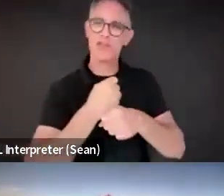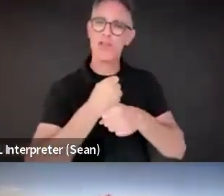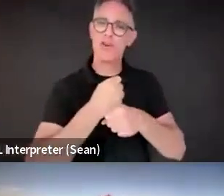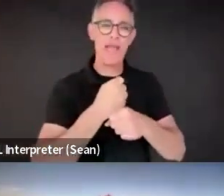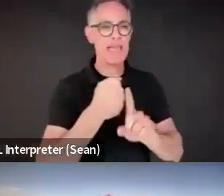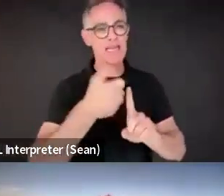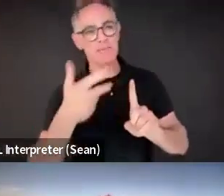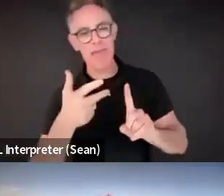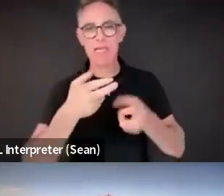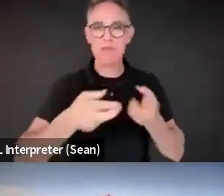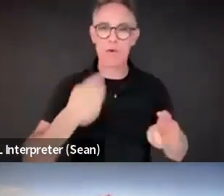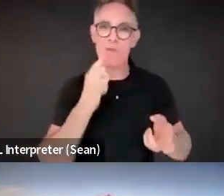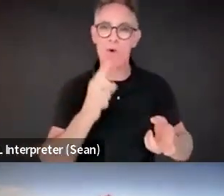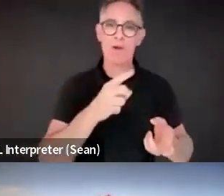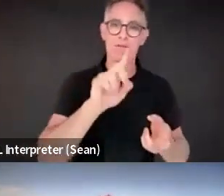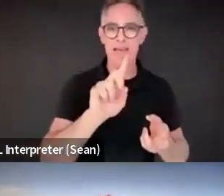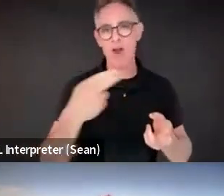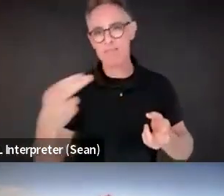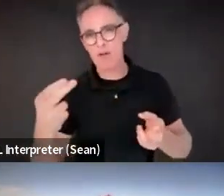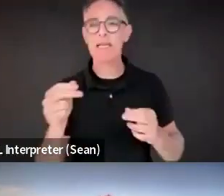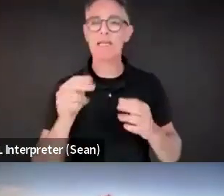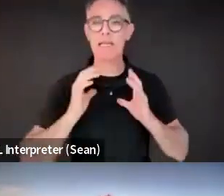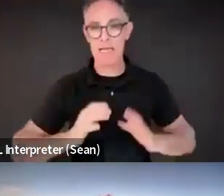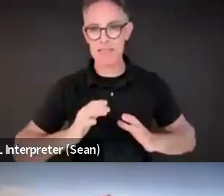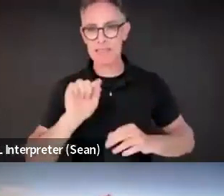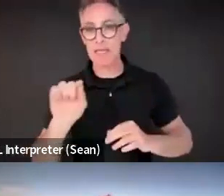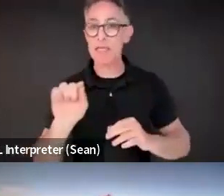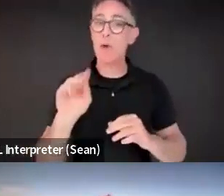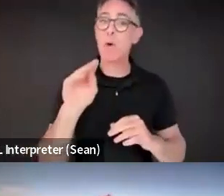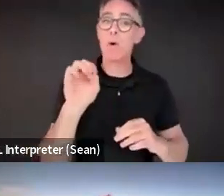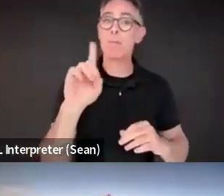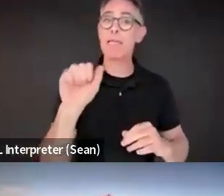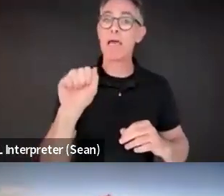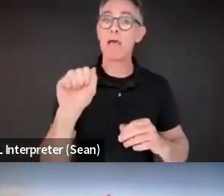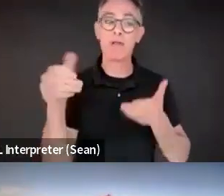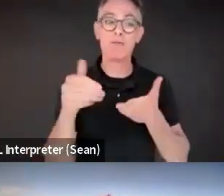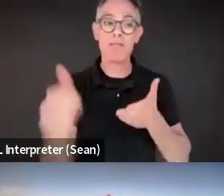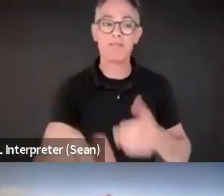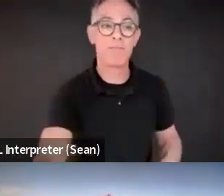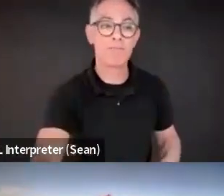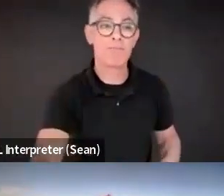expanding resources for our deaf and hard of hearing clients. So Melinda, do you want to introduce yourself?